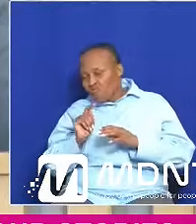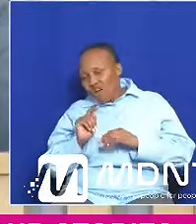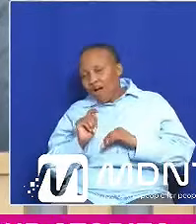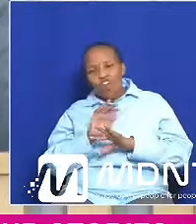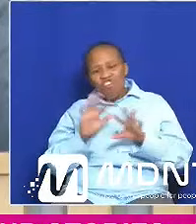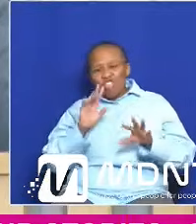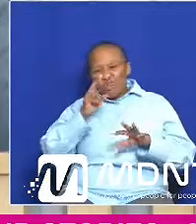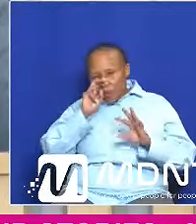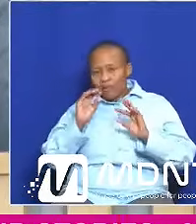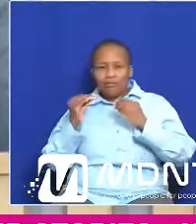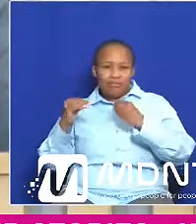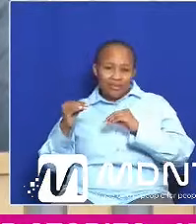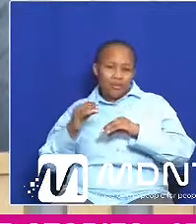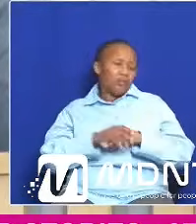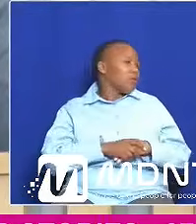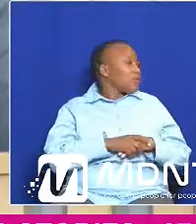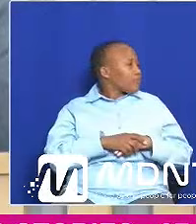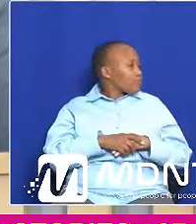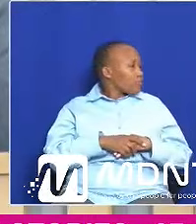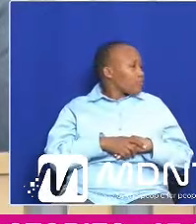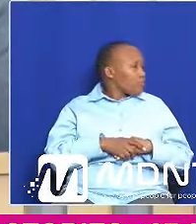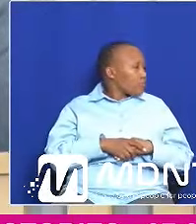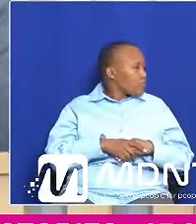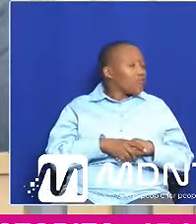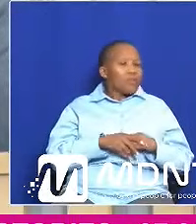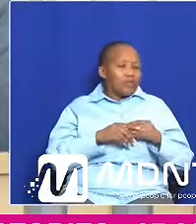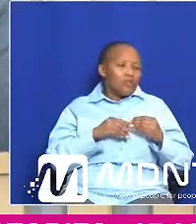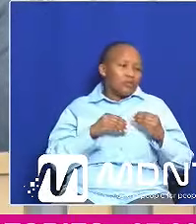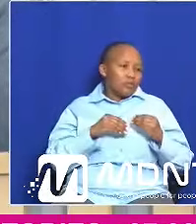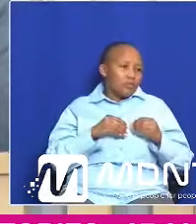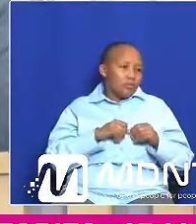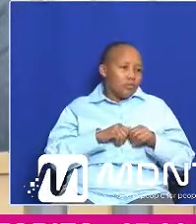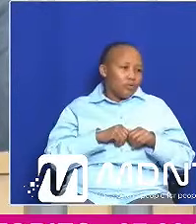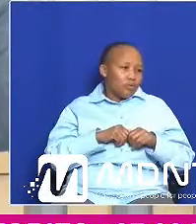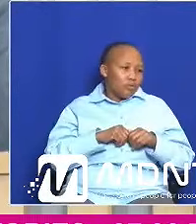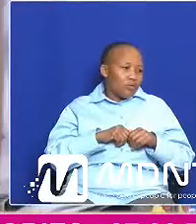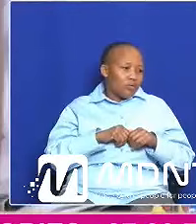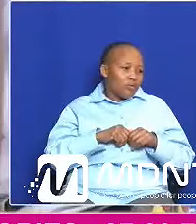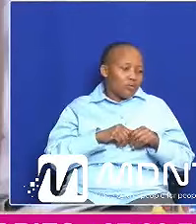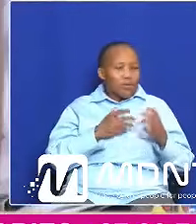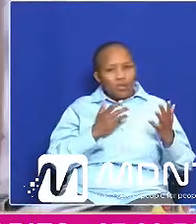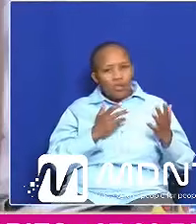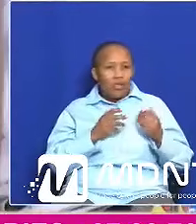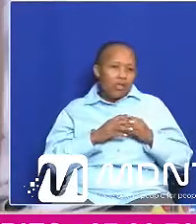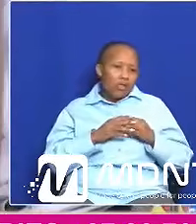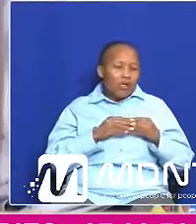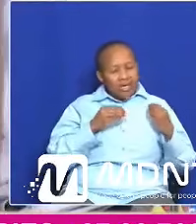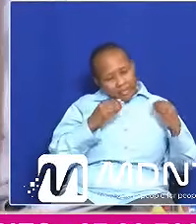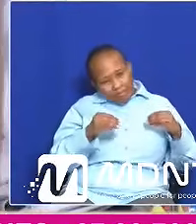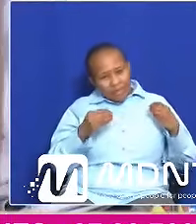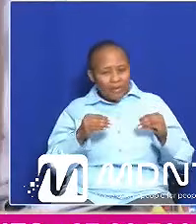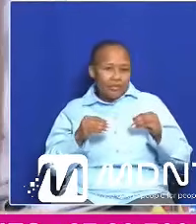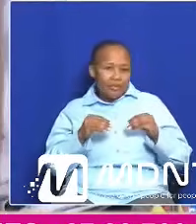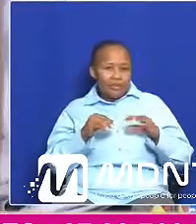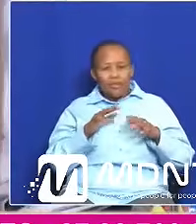I'm saying not strictly business. Yes, because your emphasis Yes. is on strictly. So there is a touch of business, but then including other kind